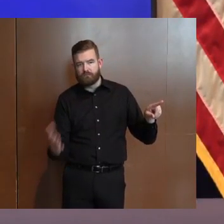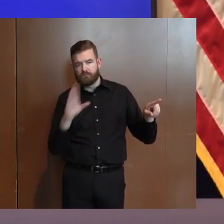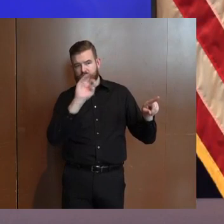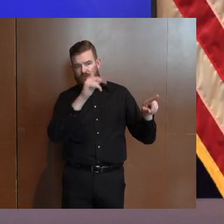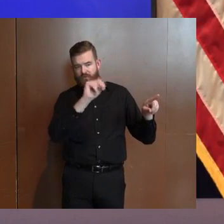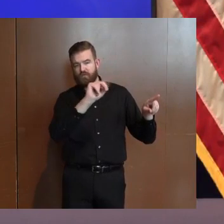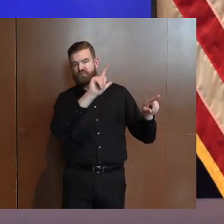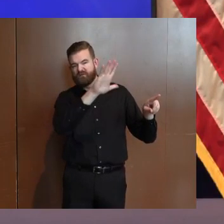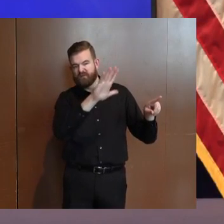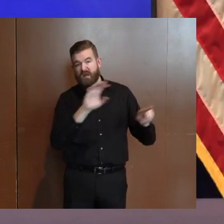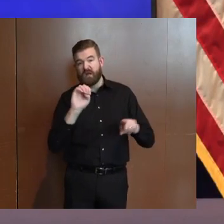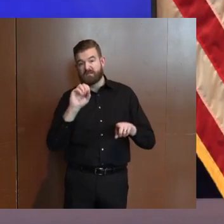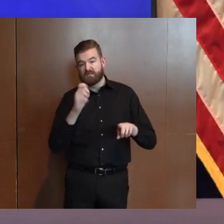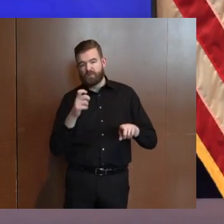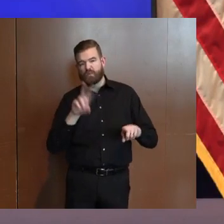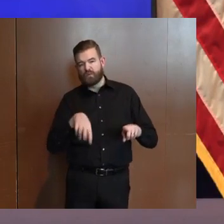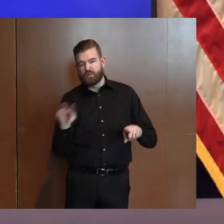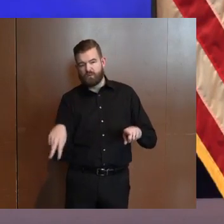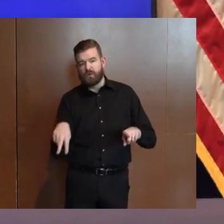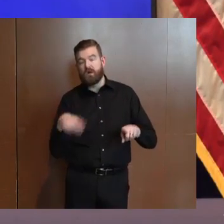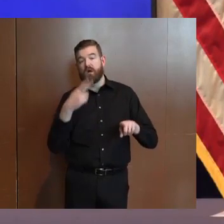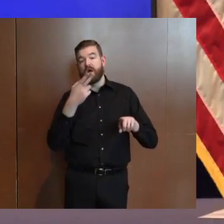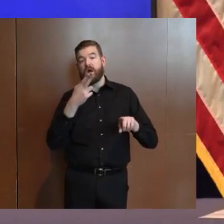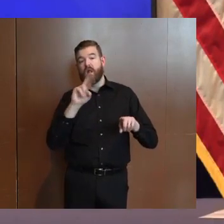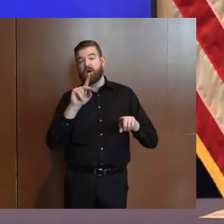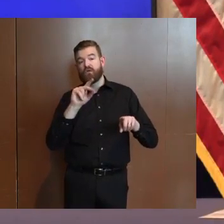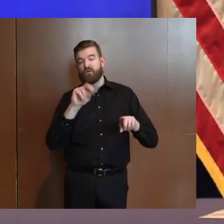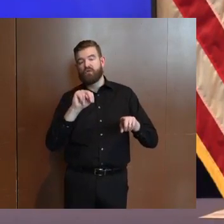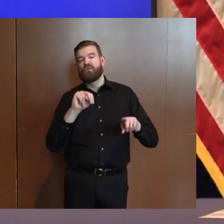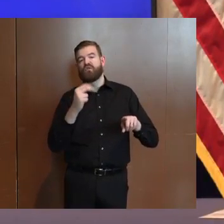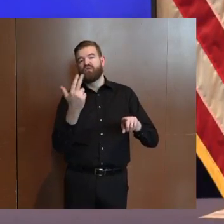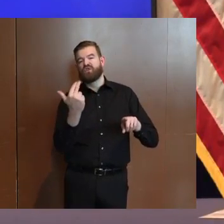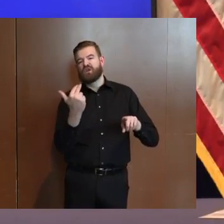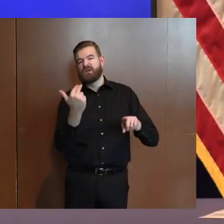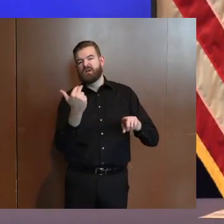Essex 22, Hudson 13. Those are the double-digit